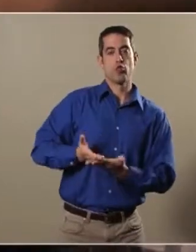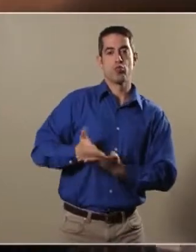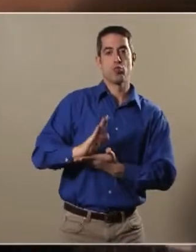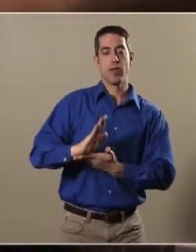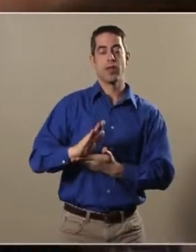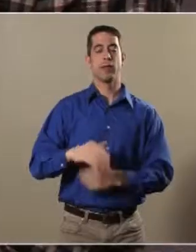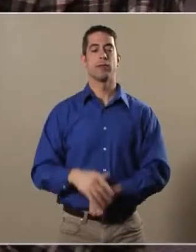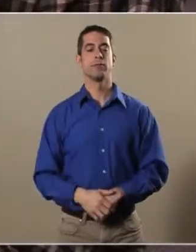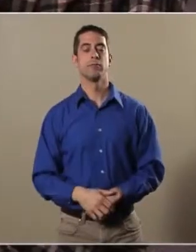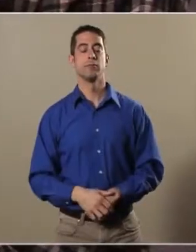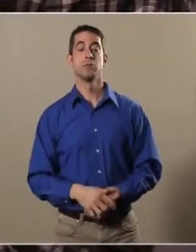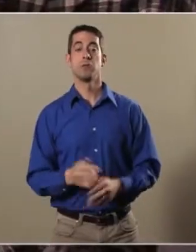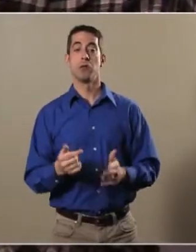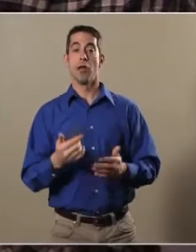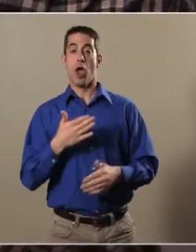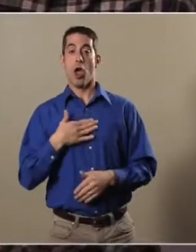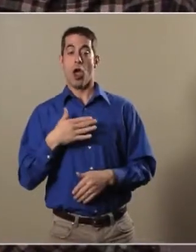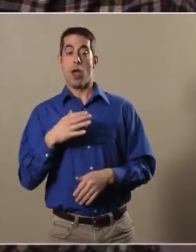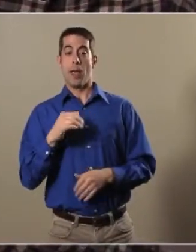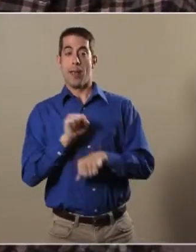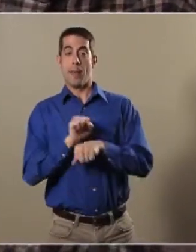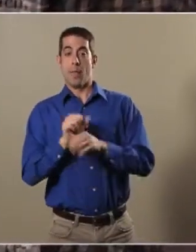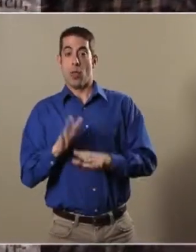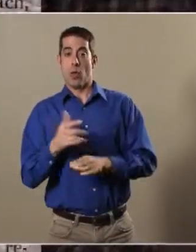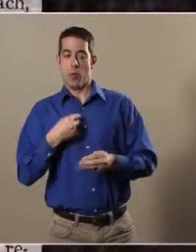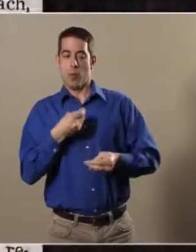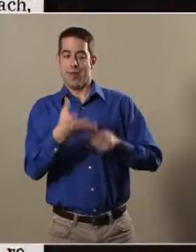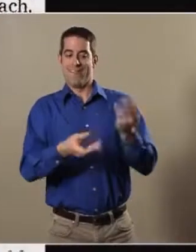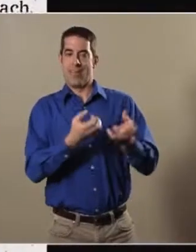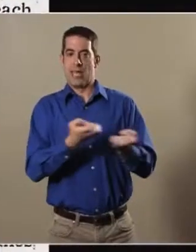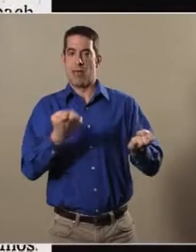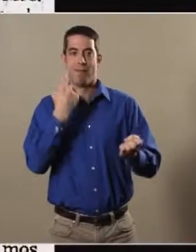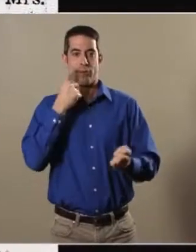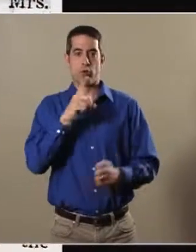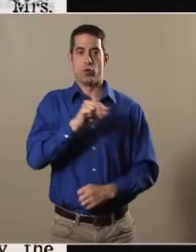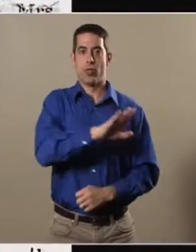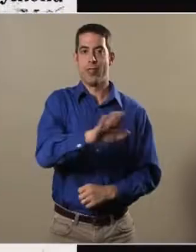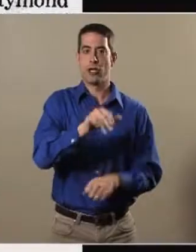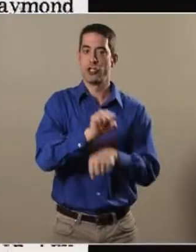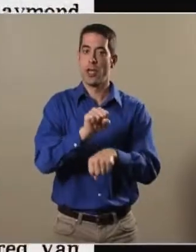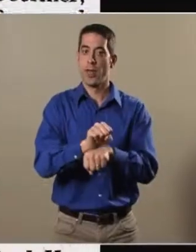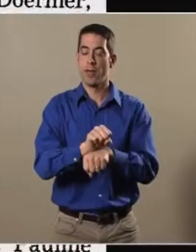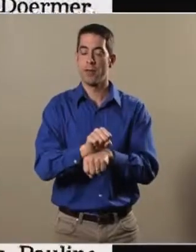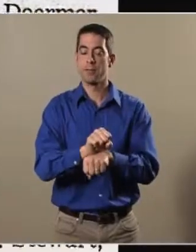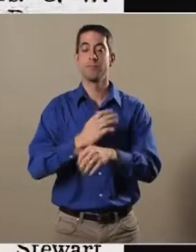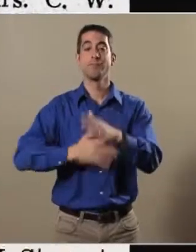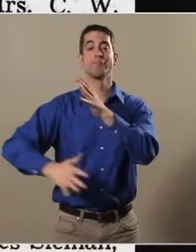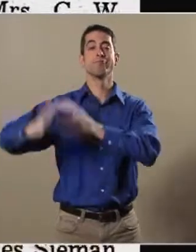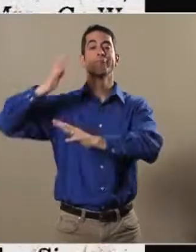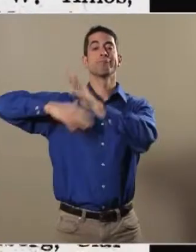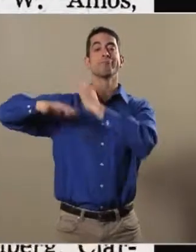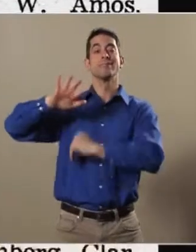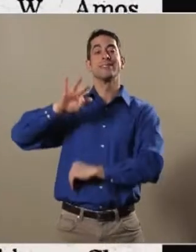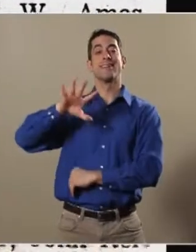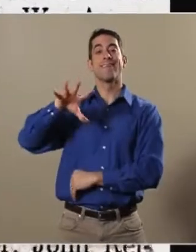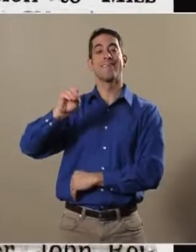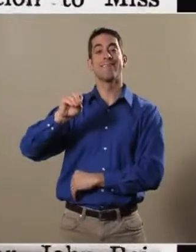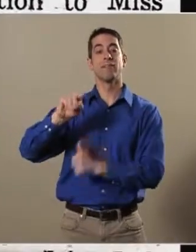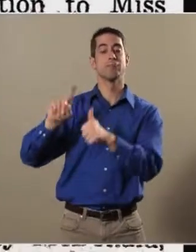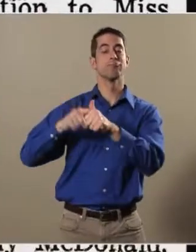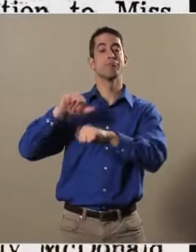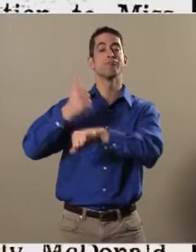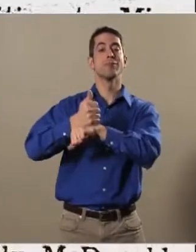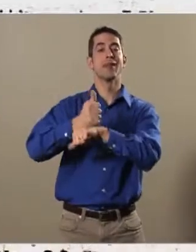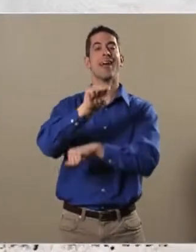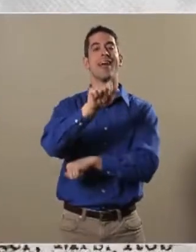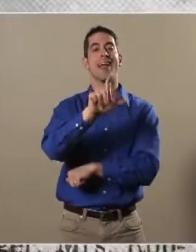assistive technology to enable workers to perform their jobs. Our organization began as the Allen County League for the Blind back in